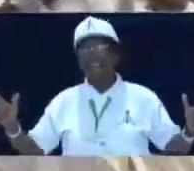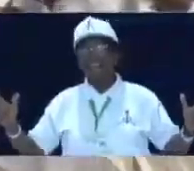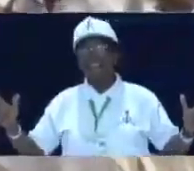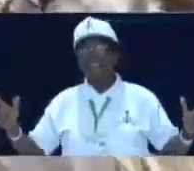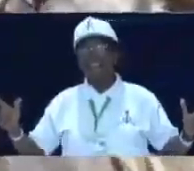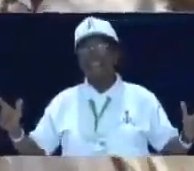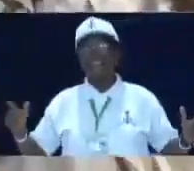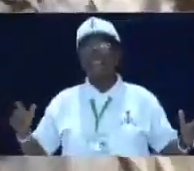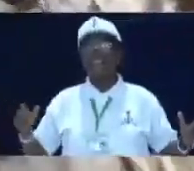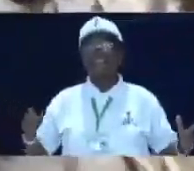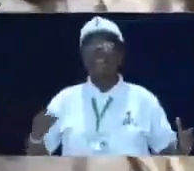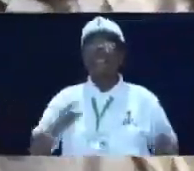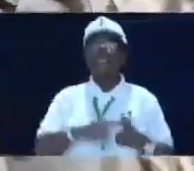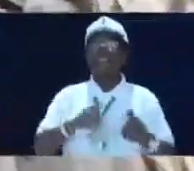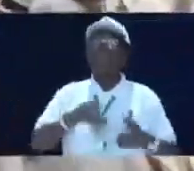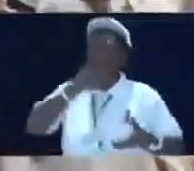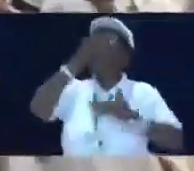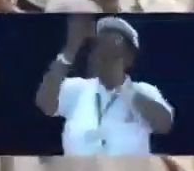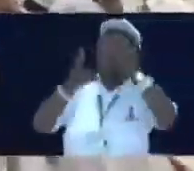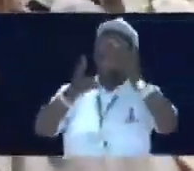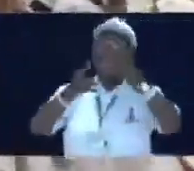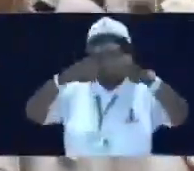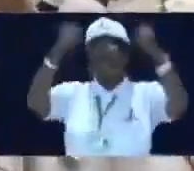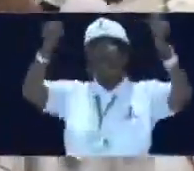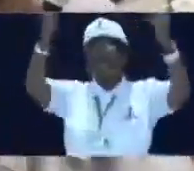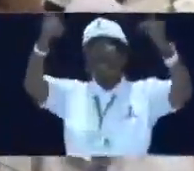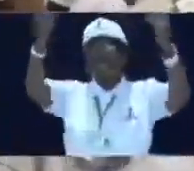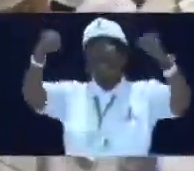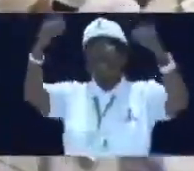And then you can shout hallelujah.